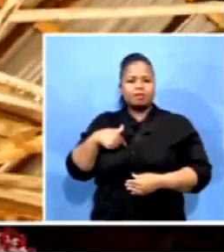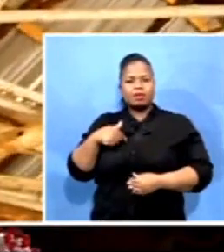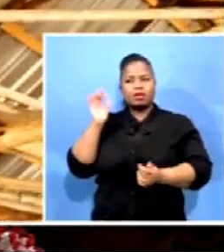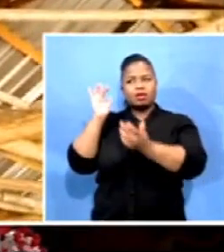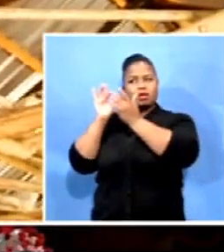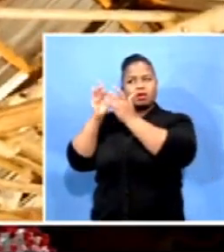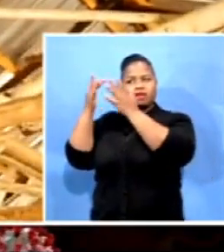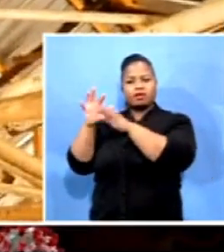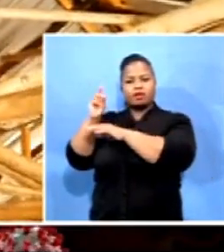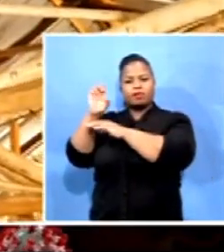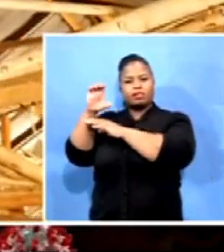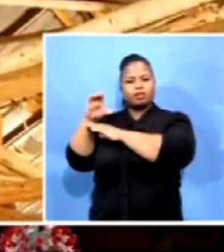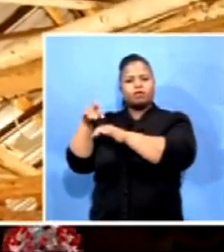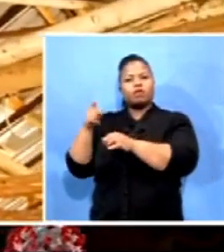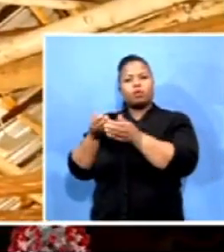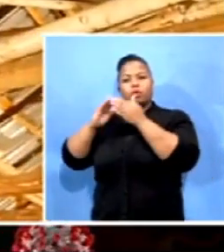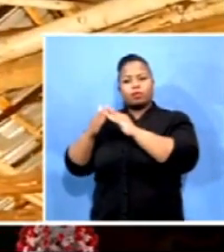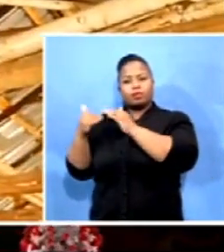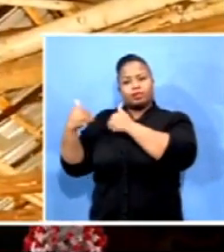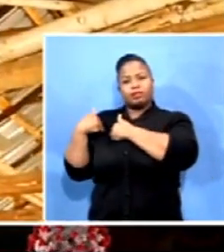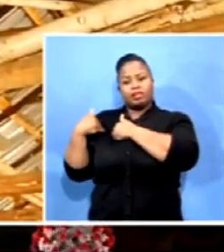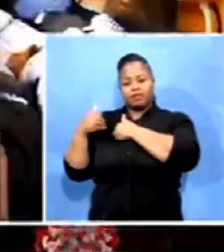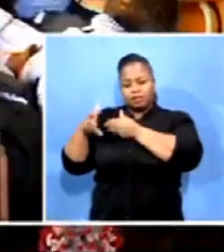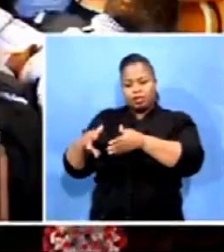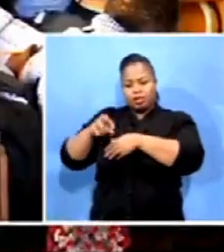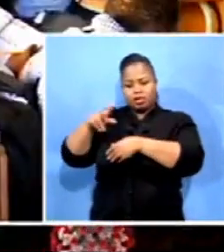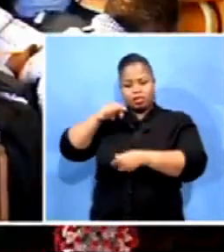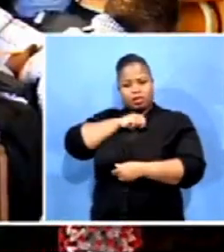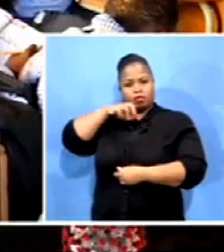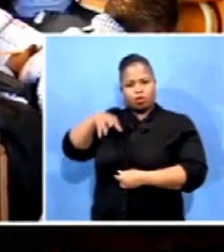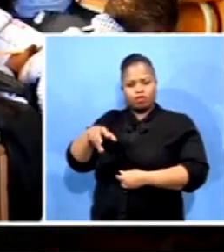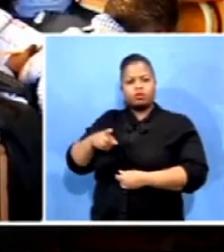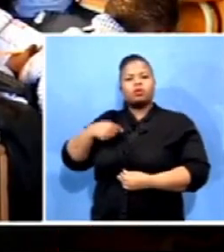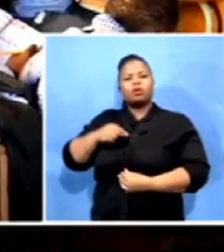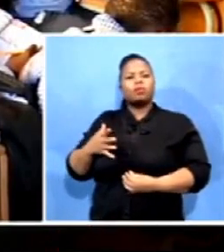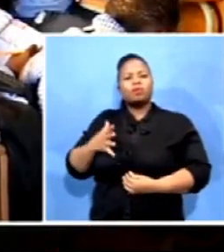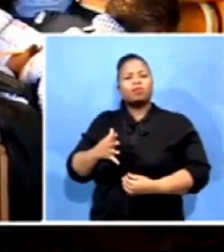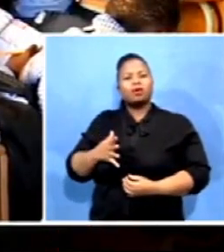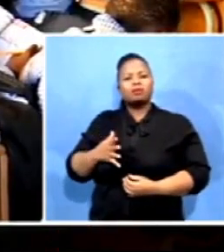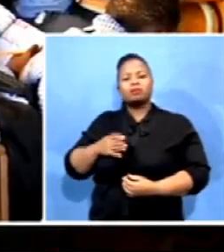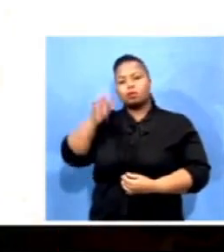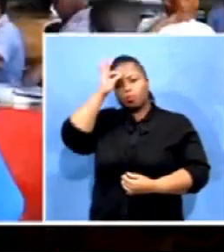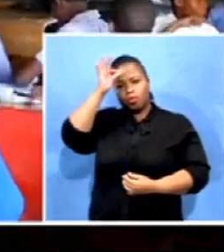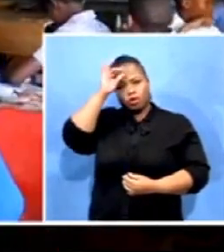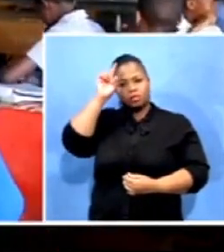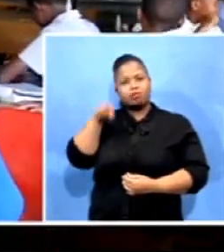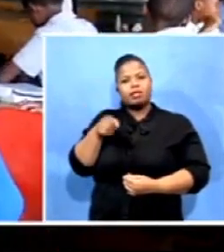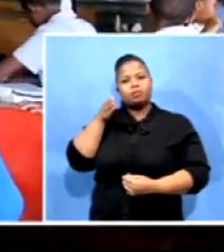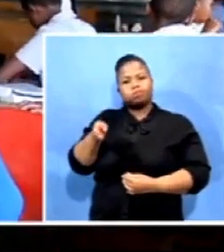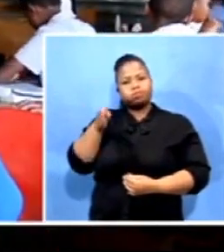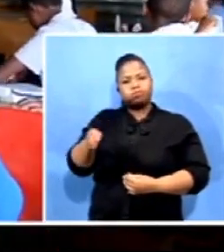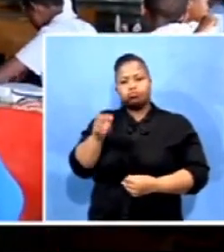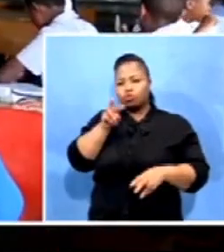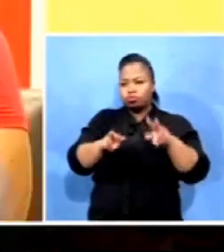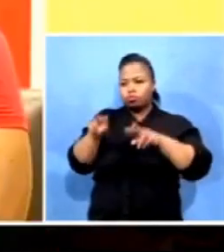say we need more involvement of the police. We need more police convictions, or rather police to arrest